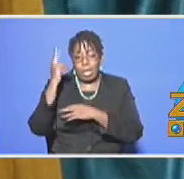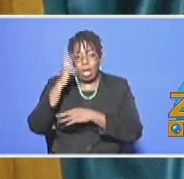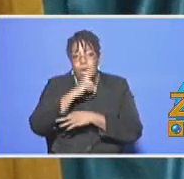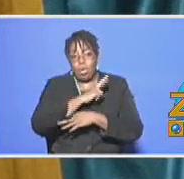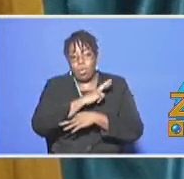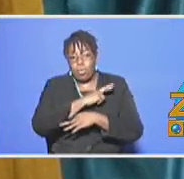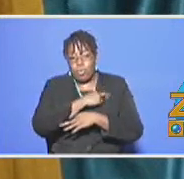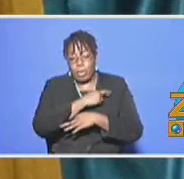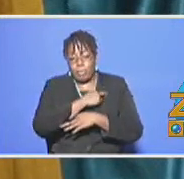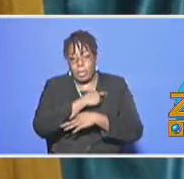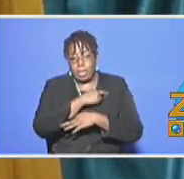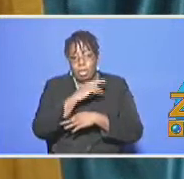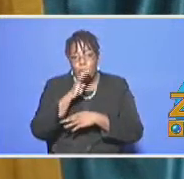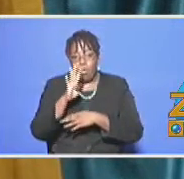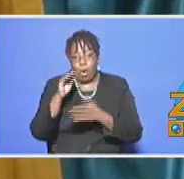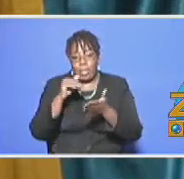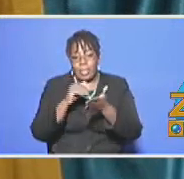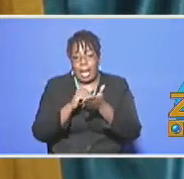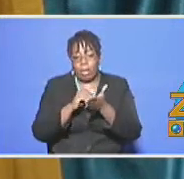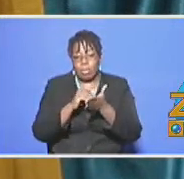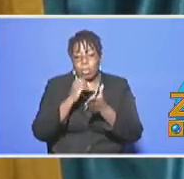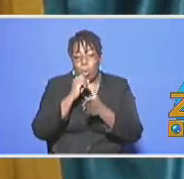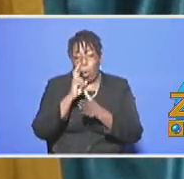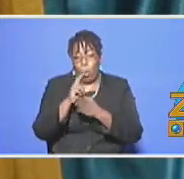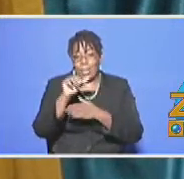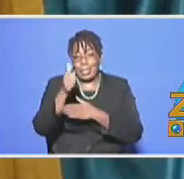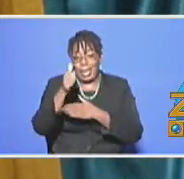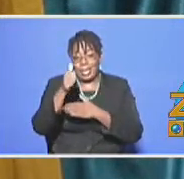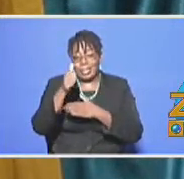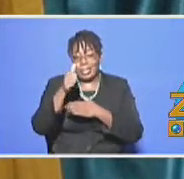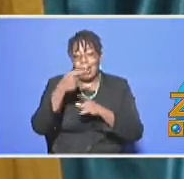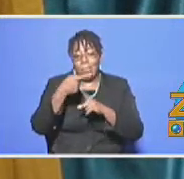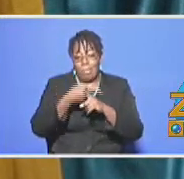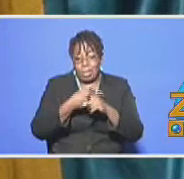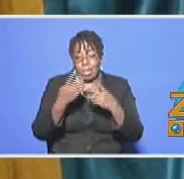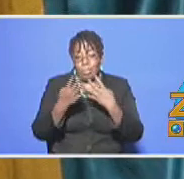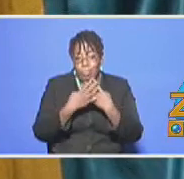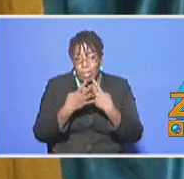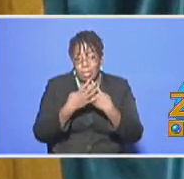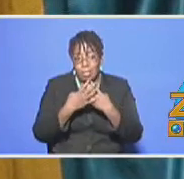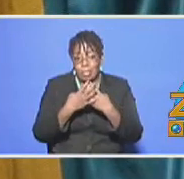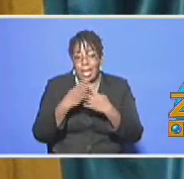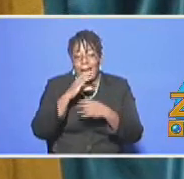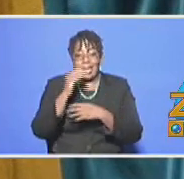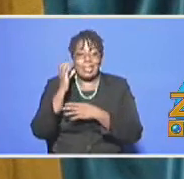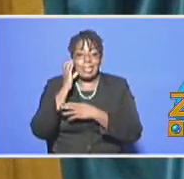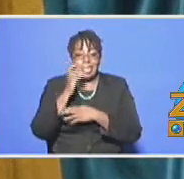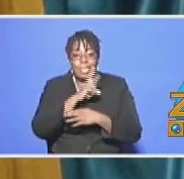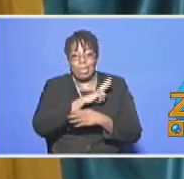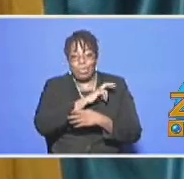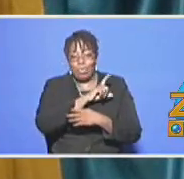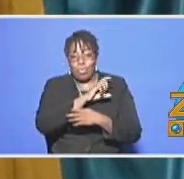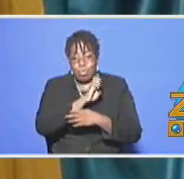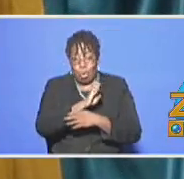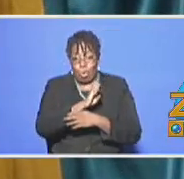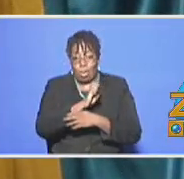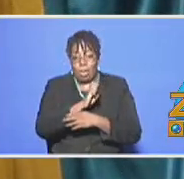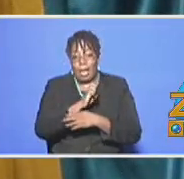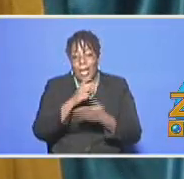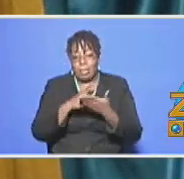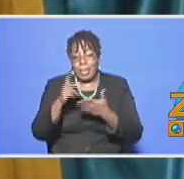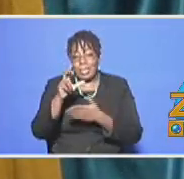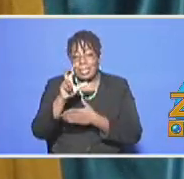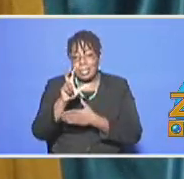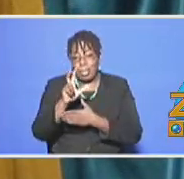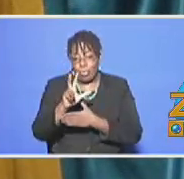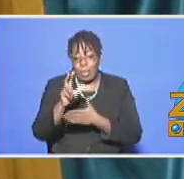White $4,700 or 10 months behind bars. This while Cindy Rowe was fined over $3,000 or 8 months